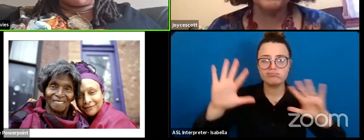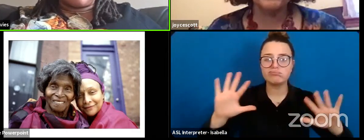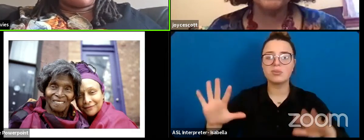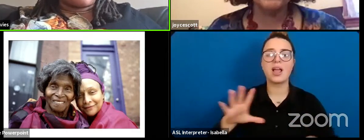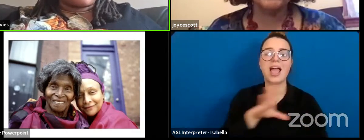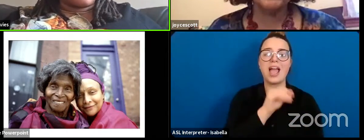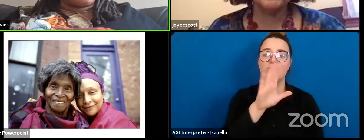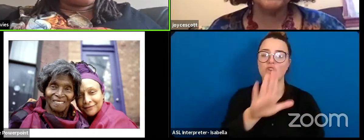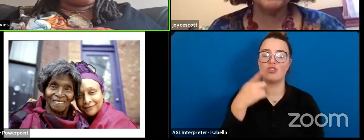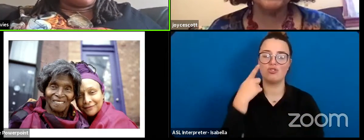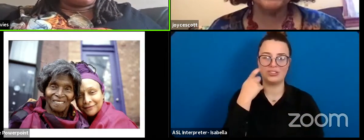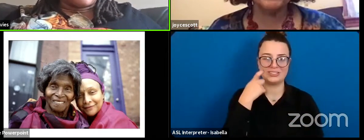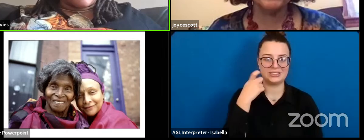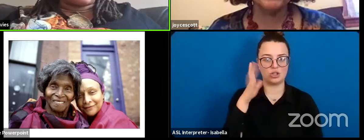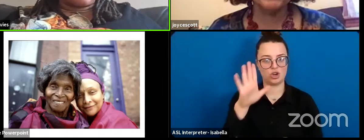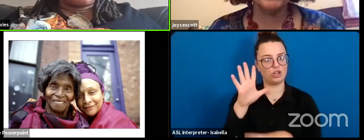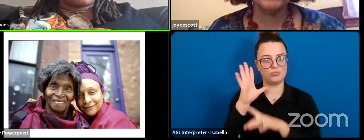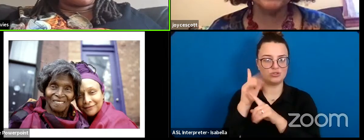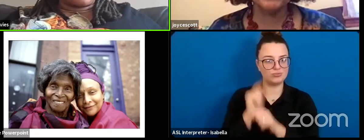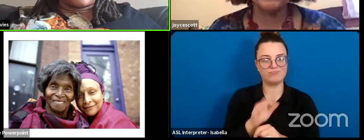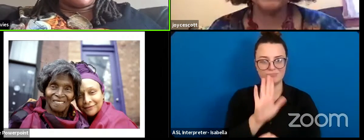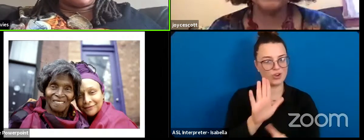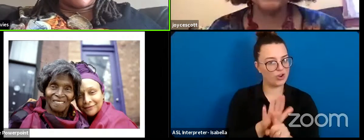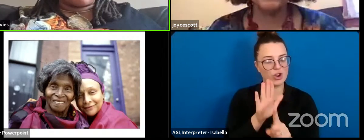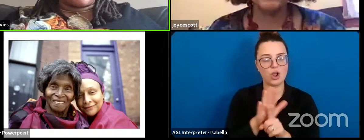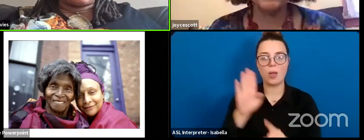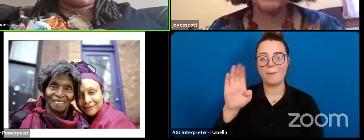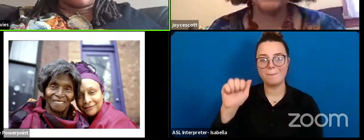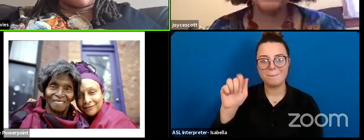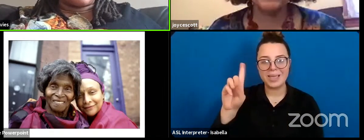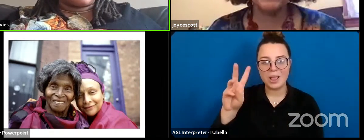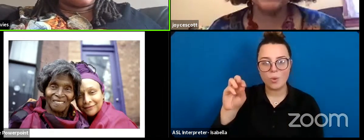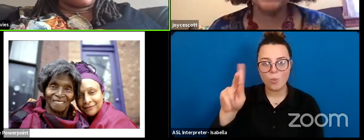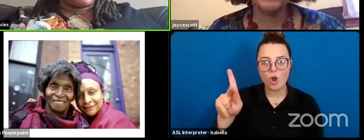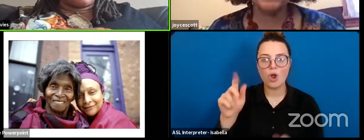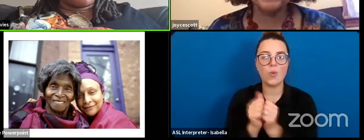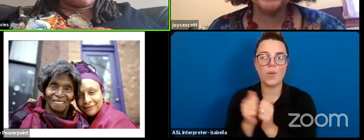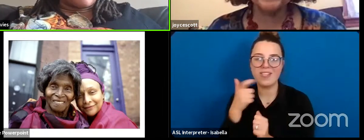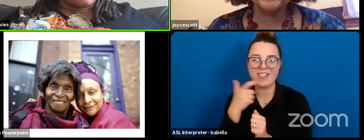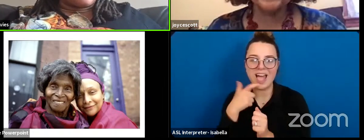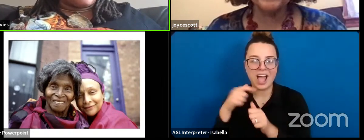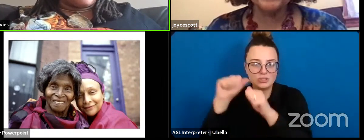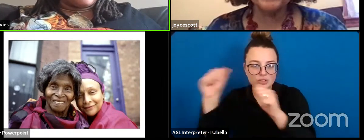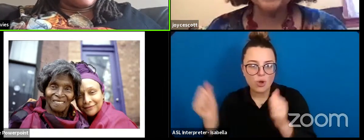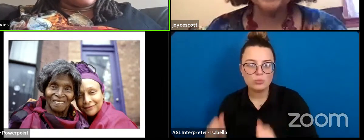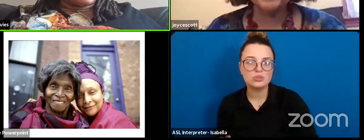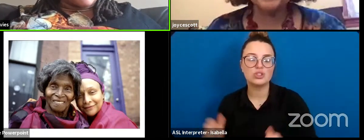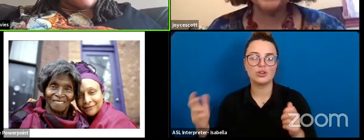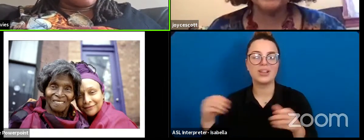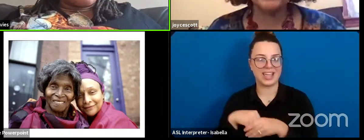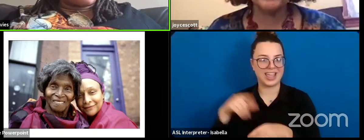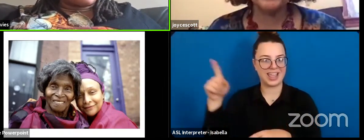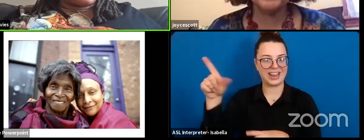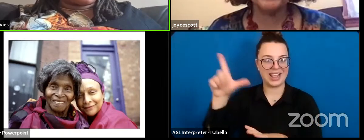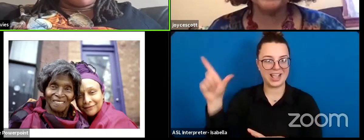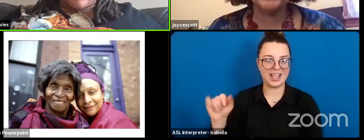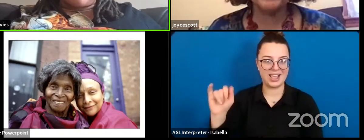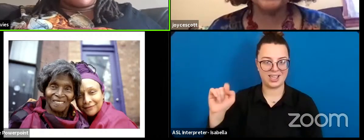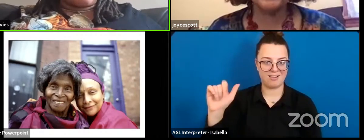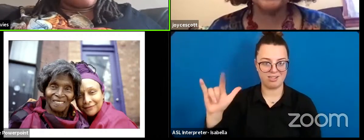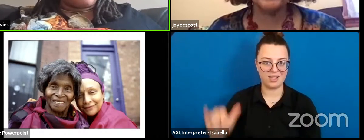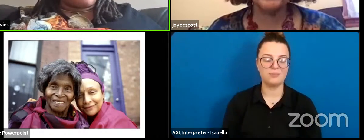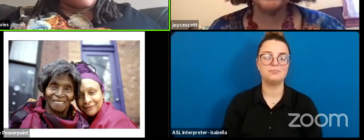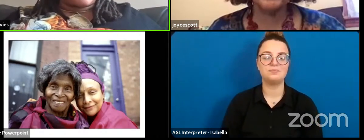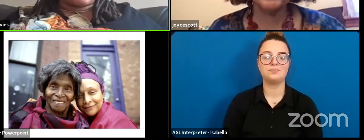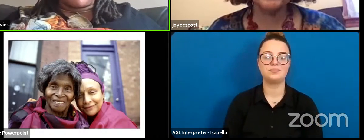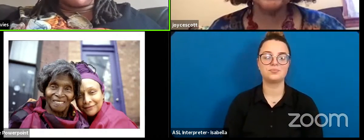her trademark beadwork with blown glass sculptures created in collaboration with artisans in Murano, Italy. Scott repositions